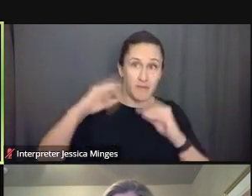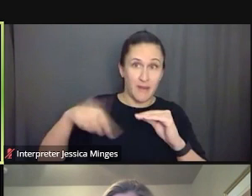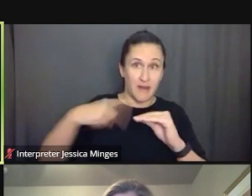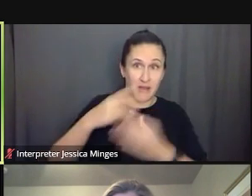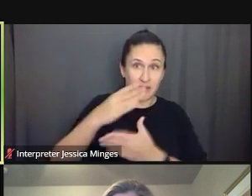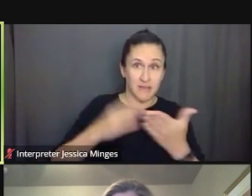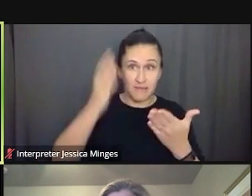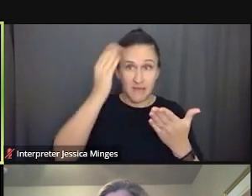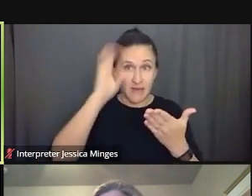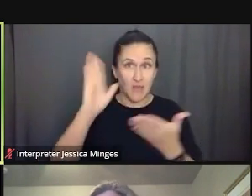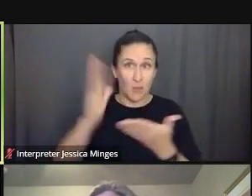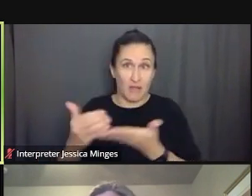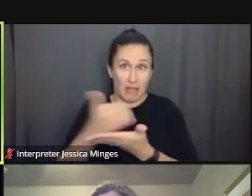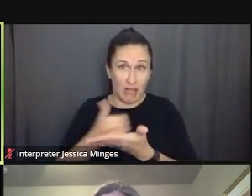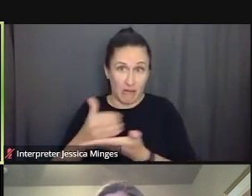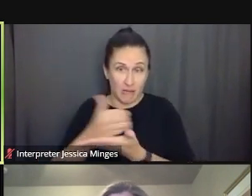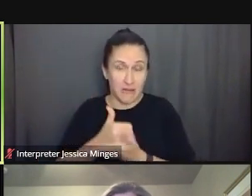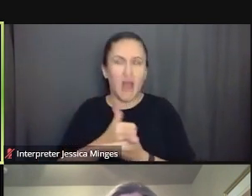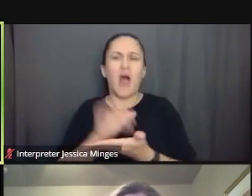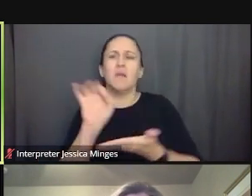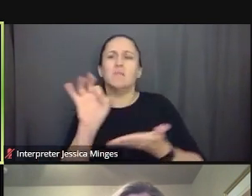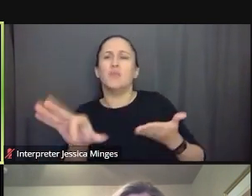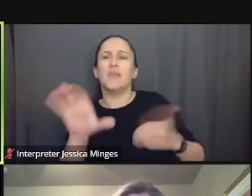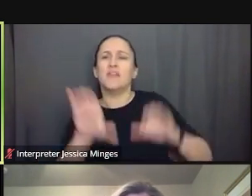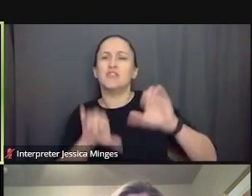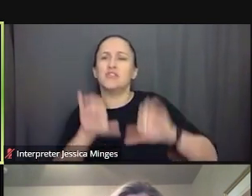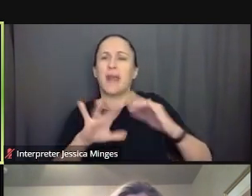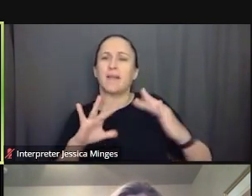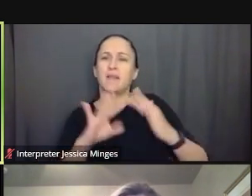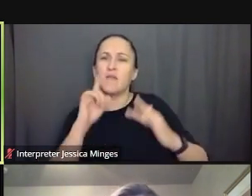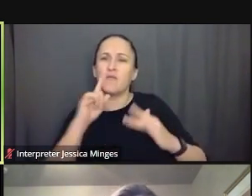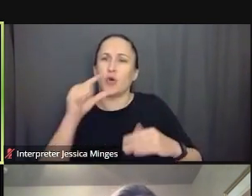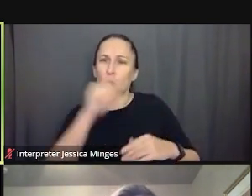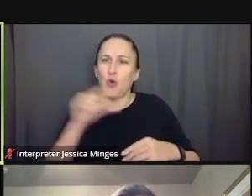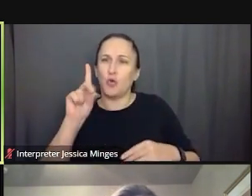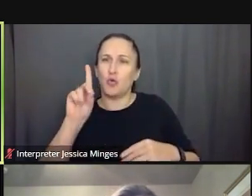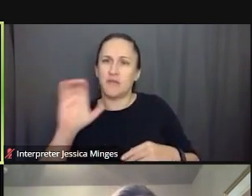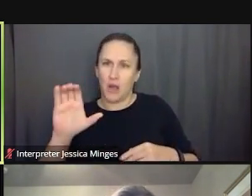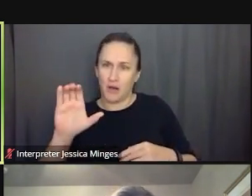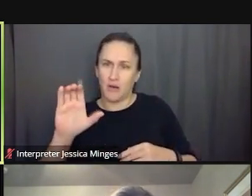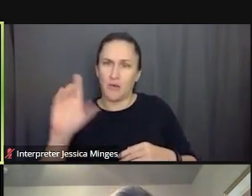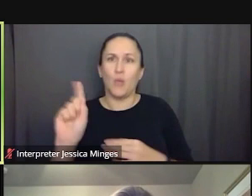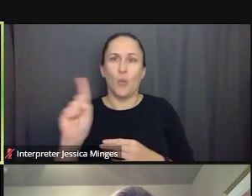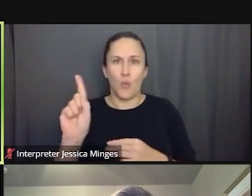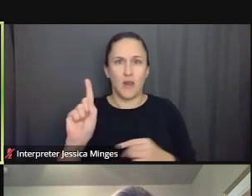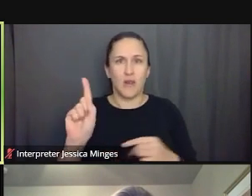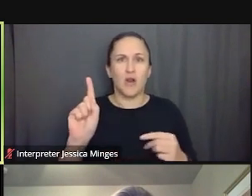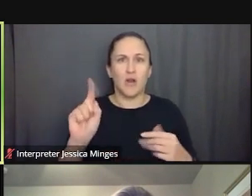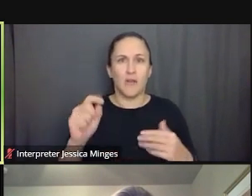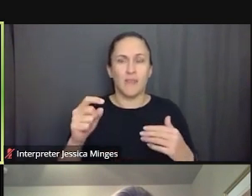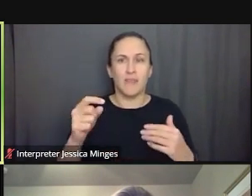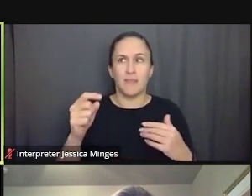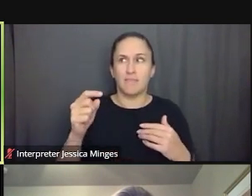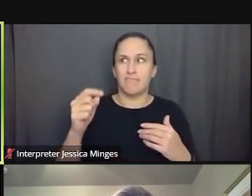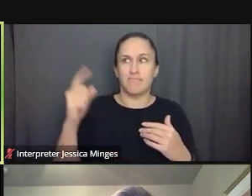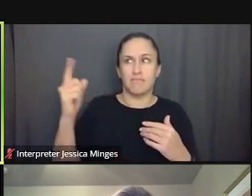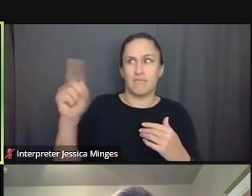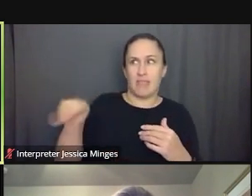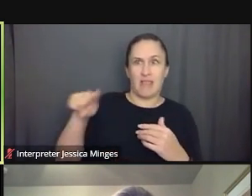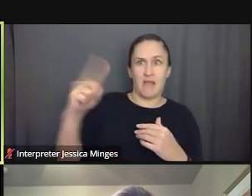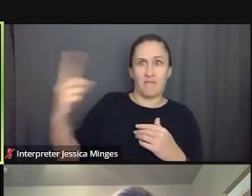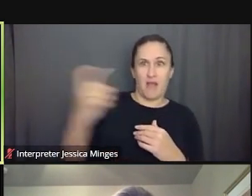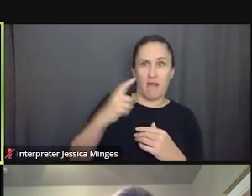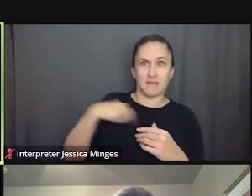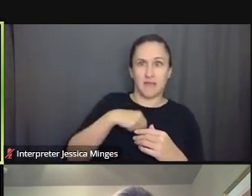should be collecting. I put in the chat a link to a Google document where they have asked us to help